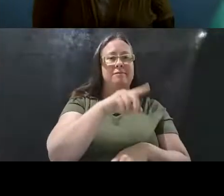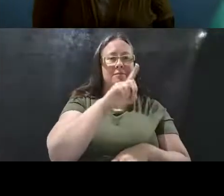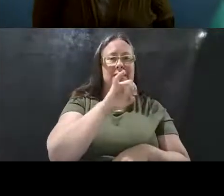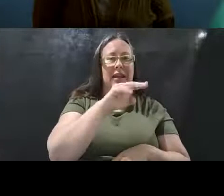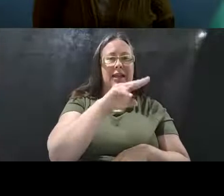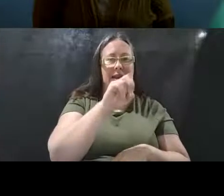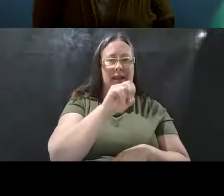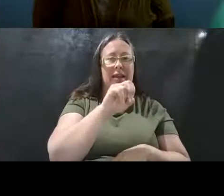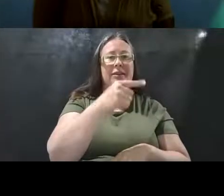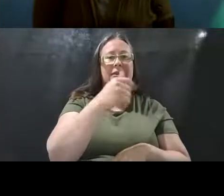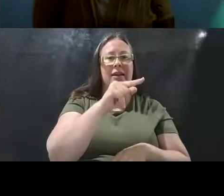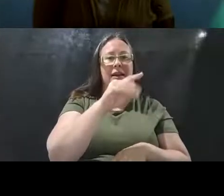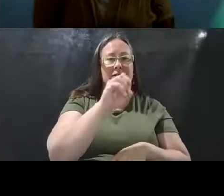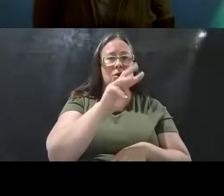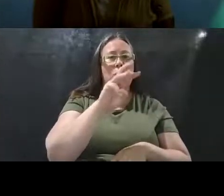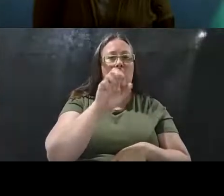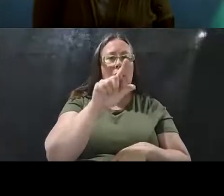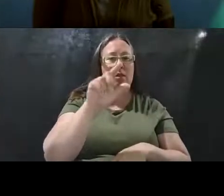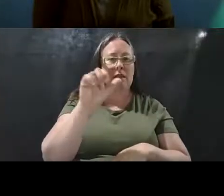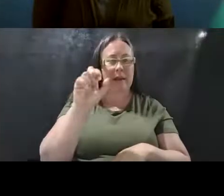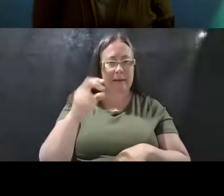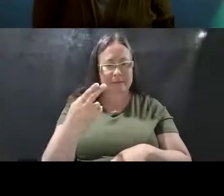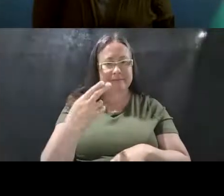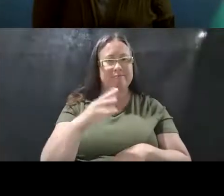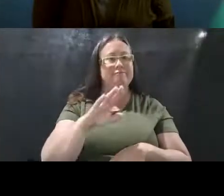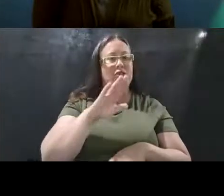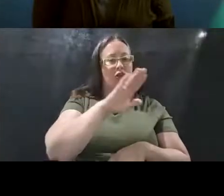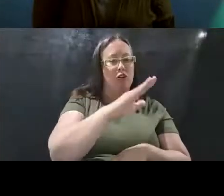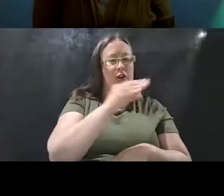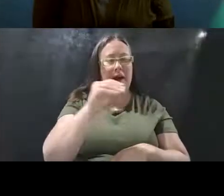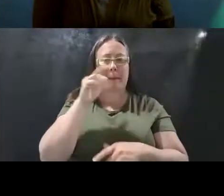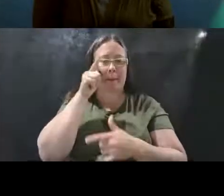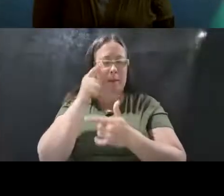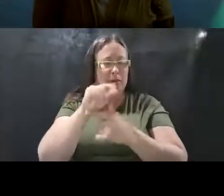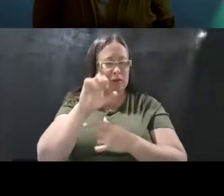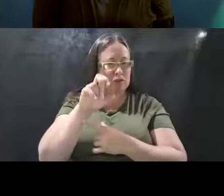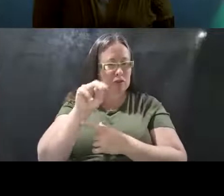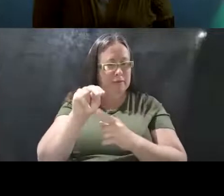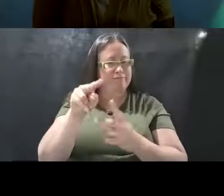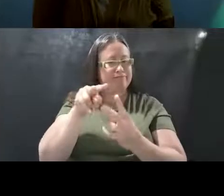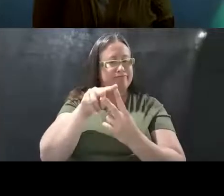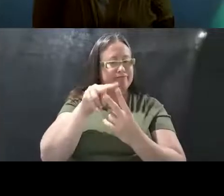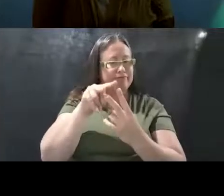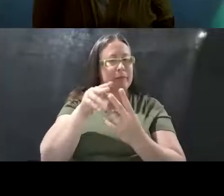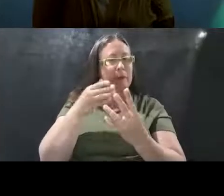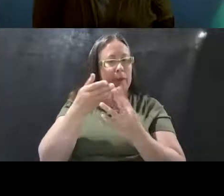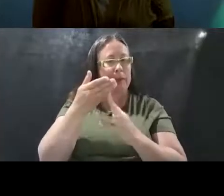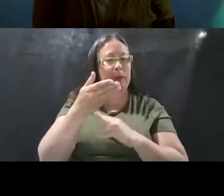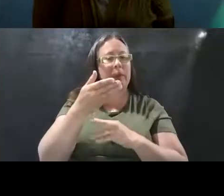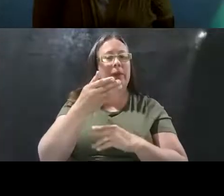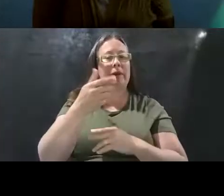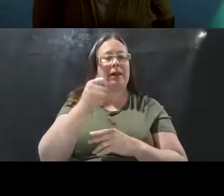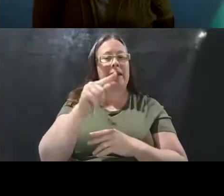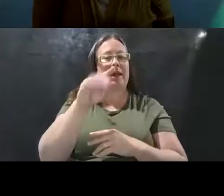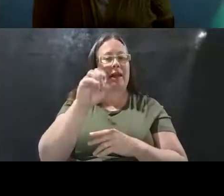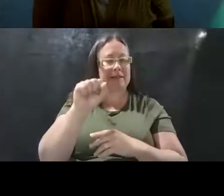shown on the left. It was her and her brother John through the Gates Frontiers Fund